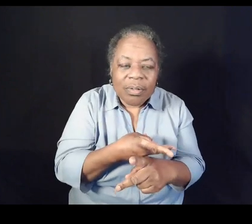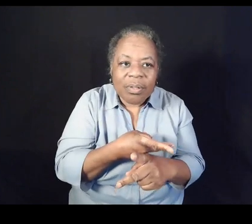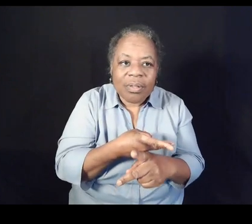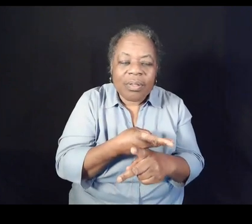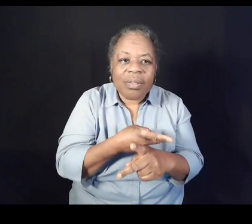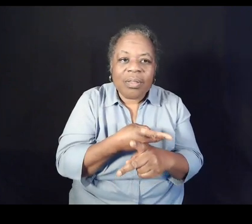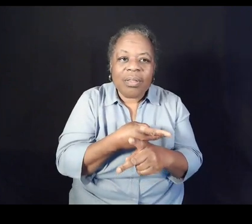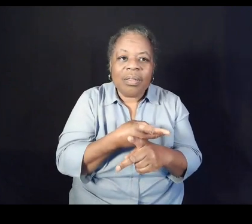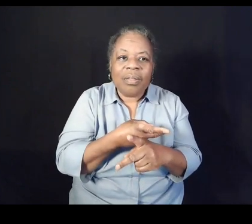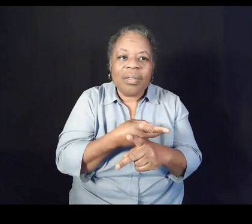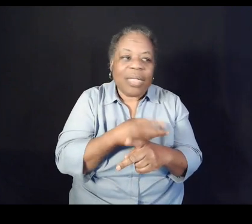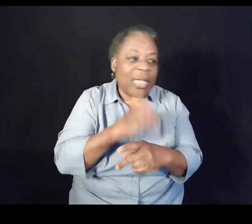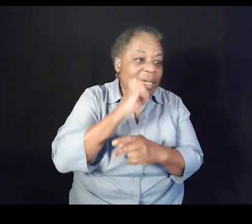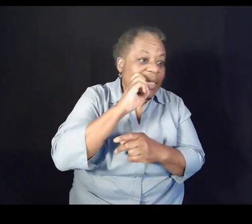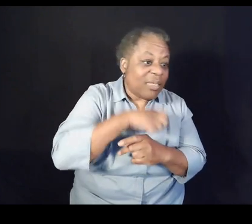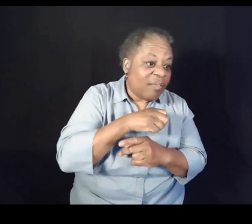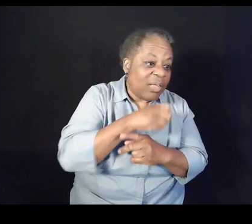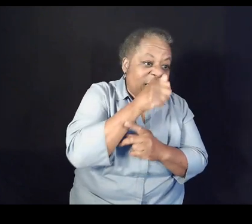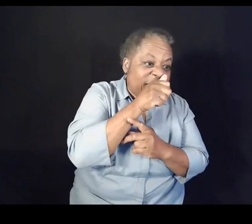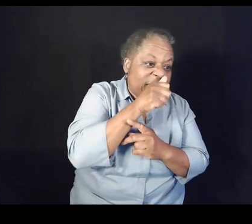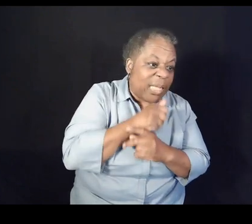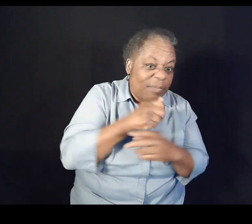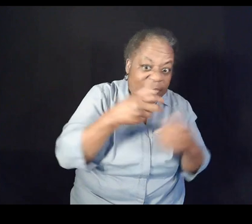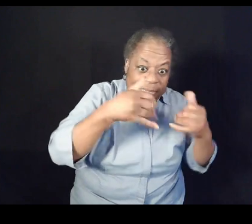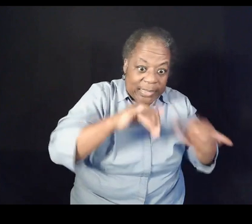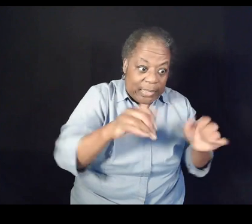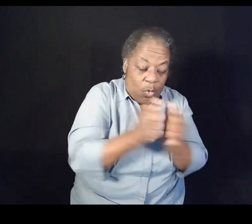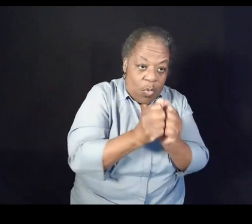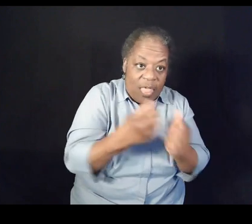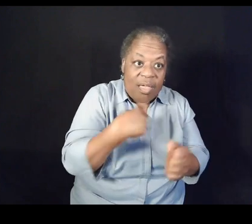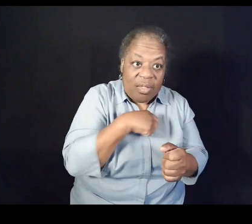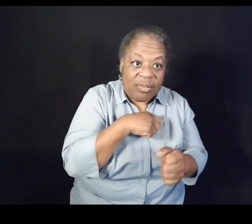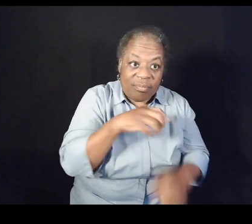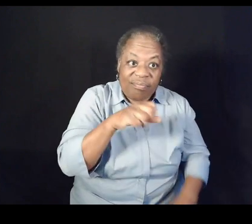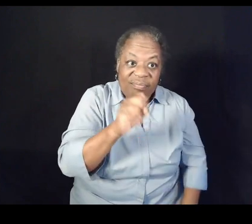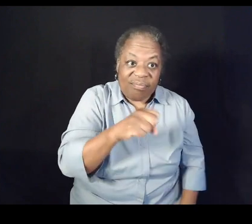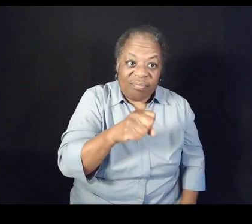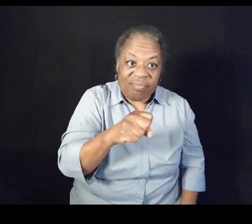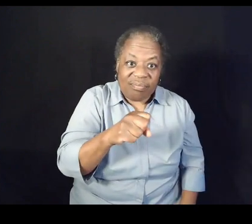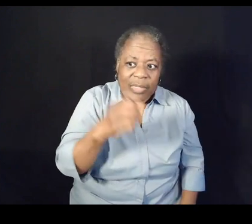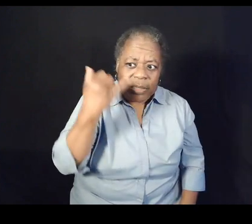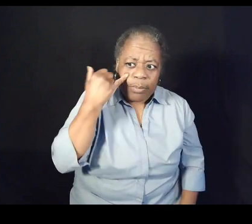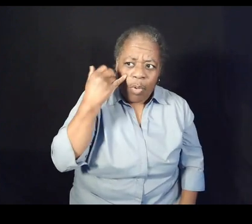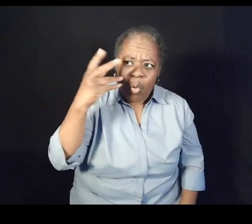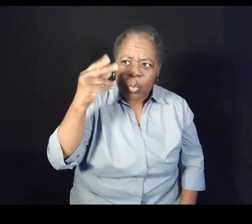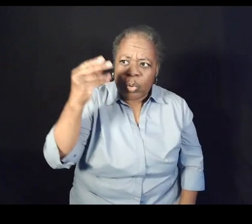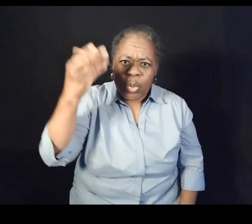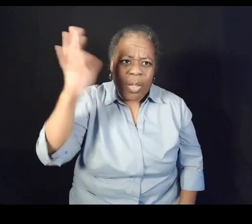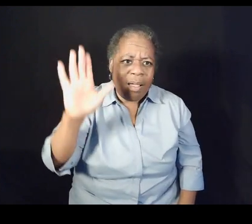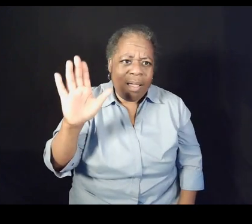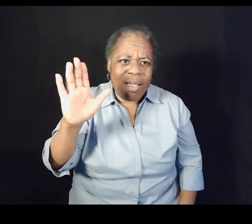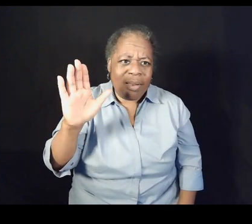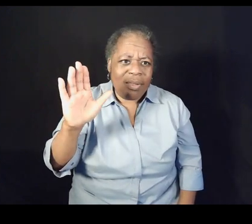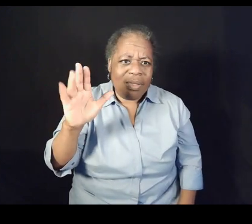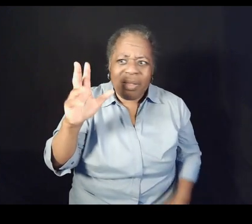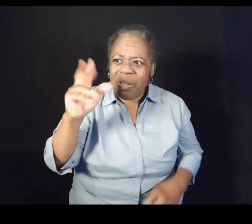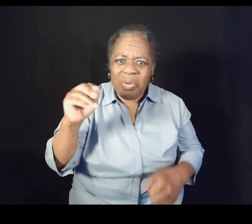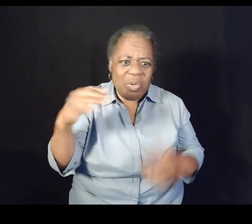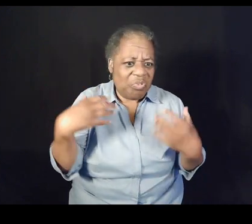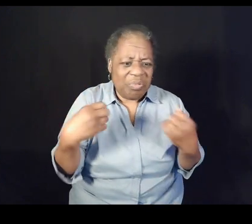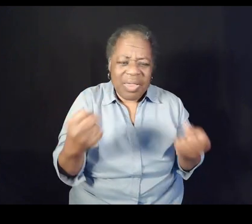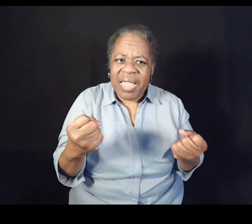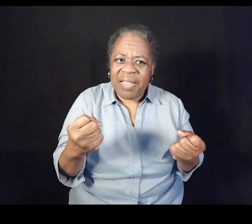is evil and suffering still with us, if there's no God, there's no source of strength